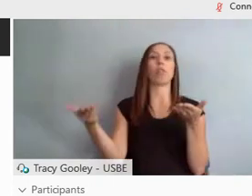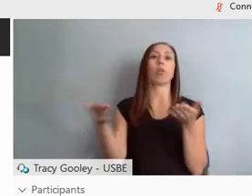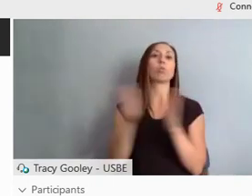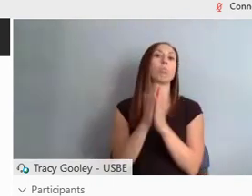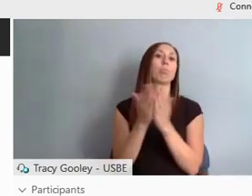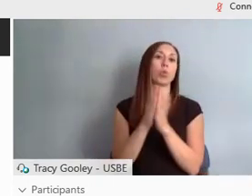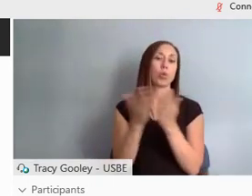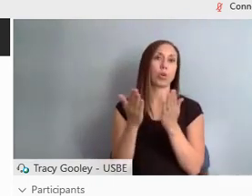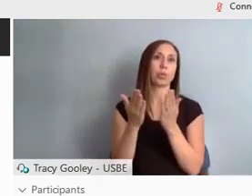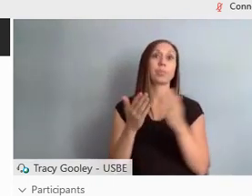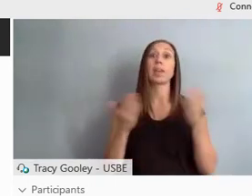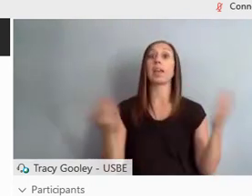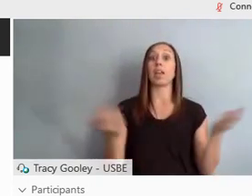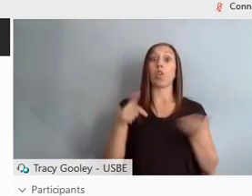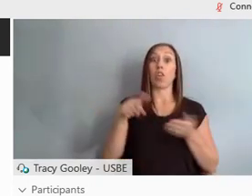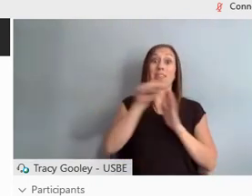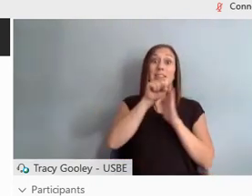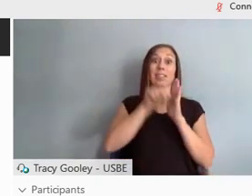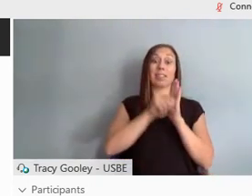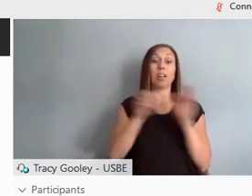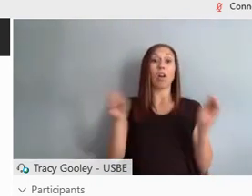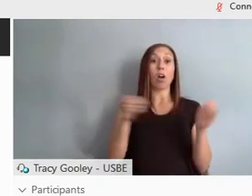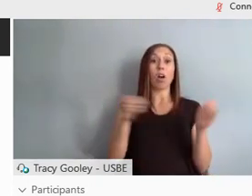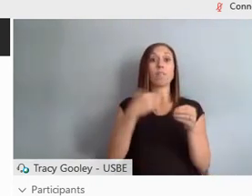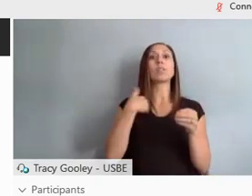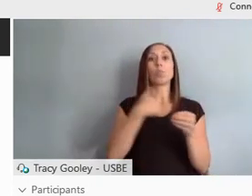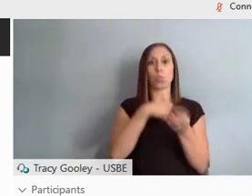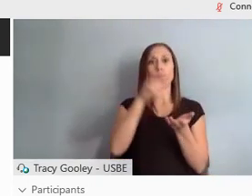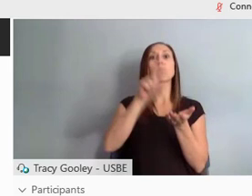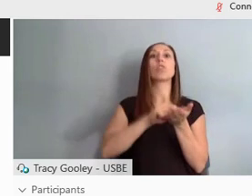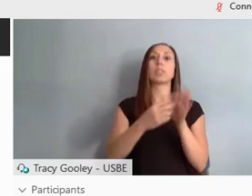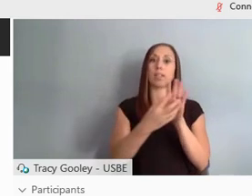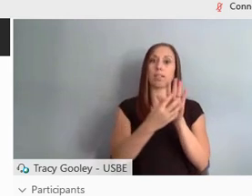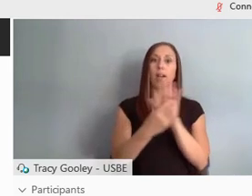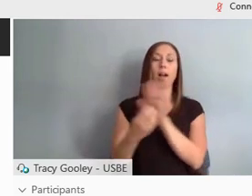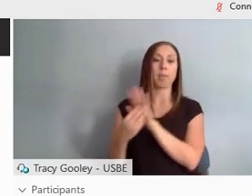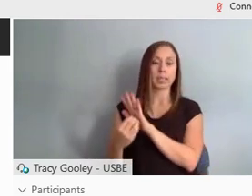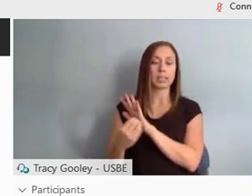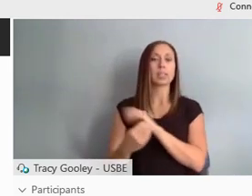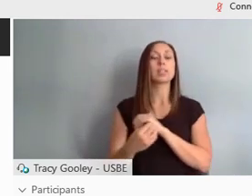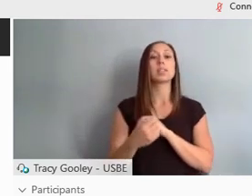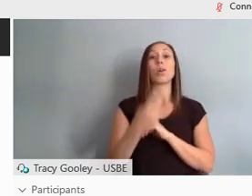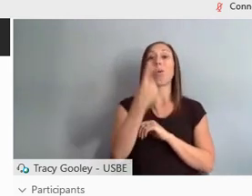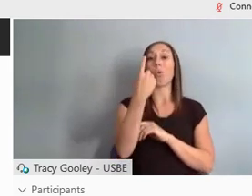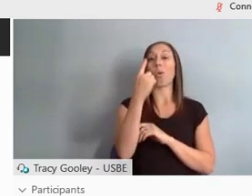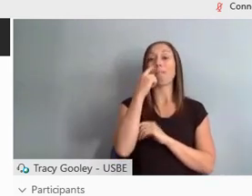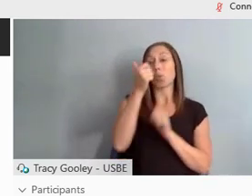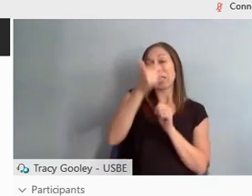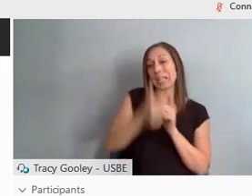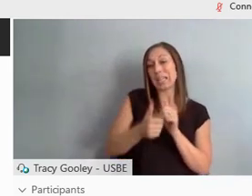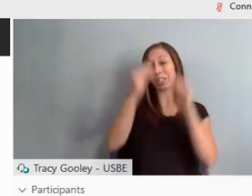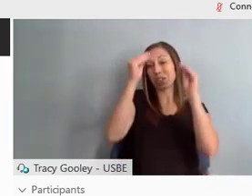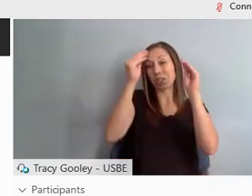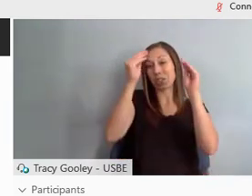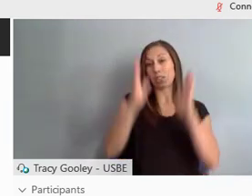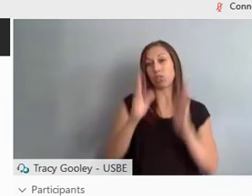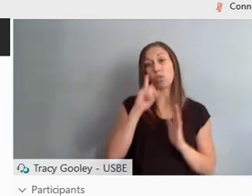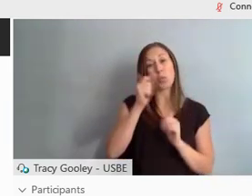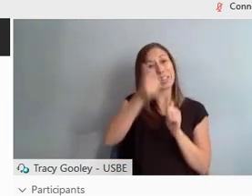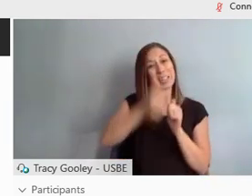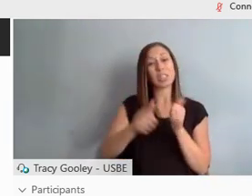we have here at the state office, we've printed copies of each of those, 1 copy for each teacher at each